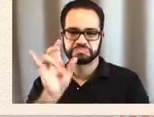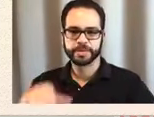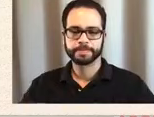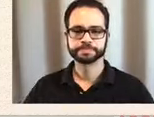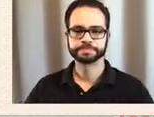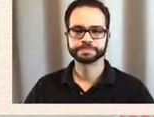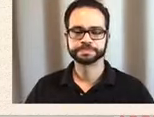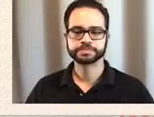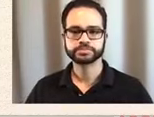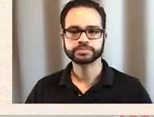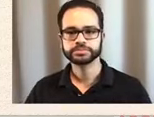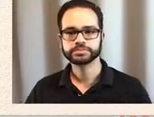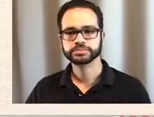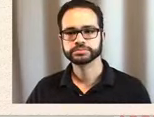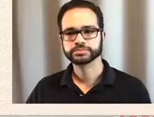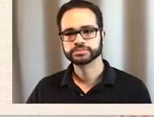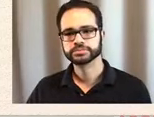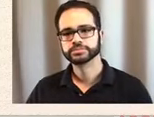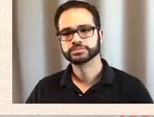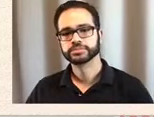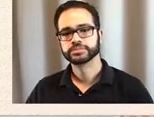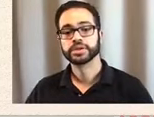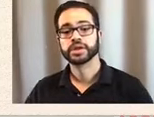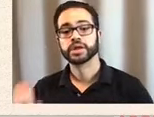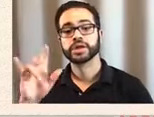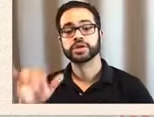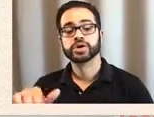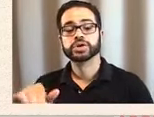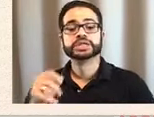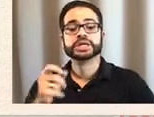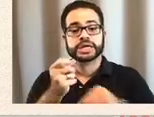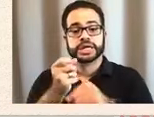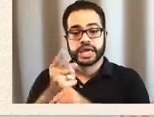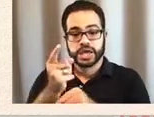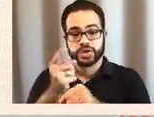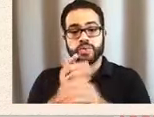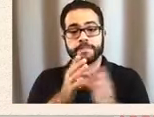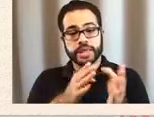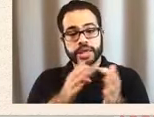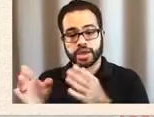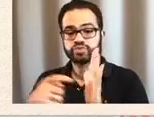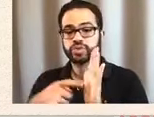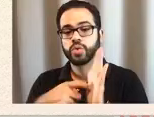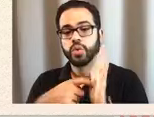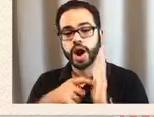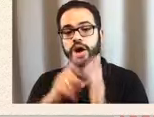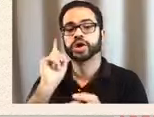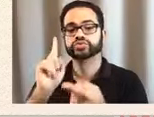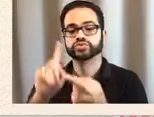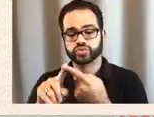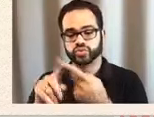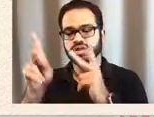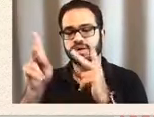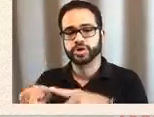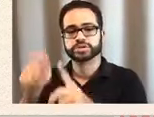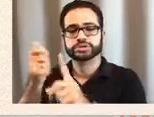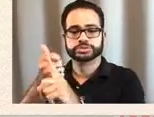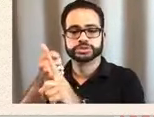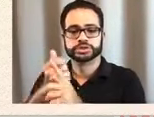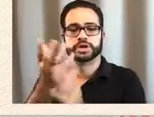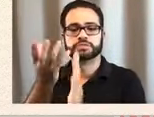These annual plans are required until the ward is deceased, or